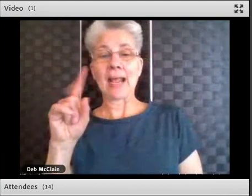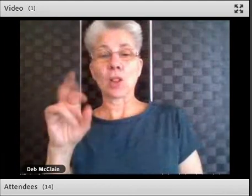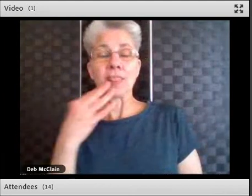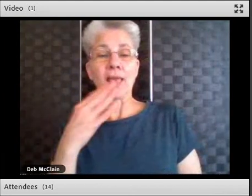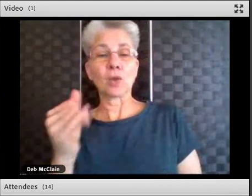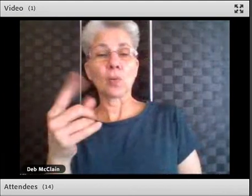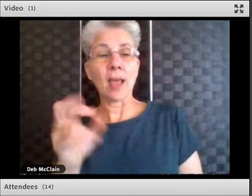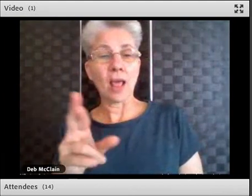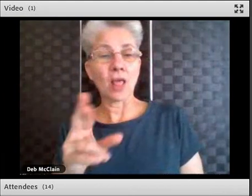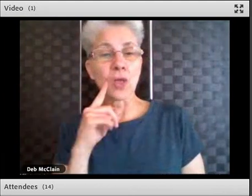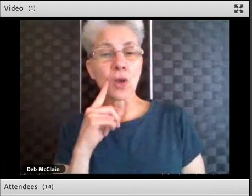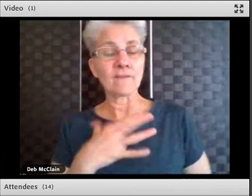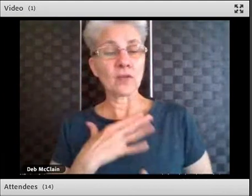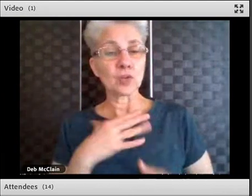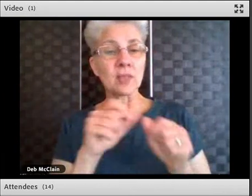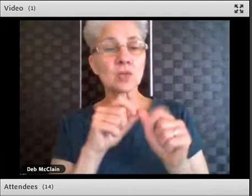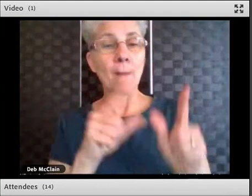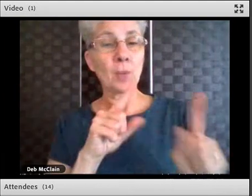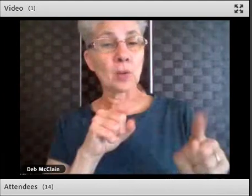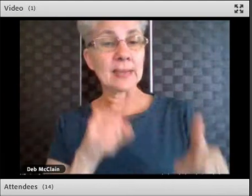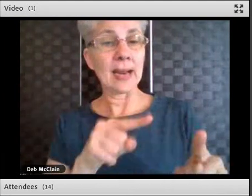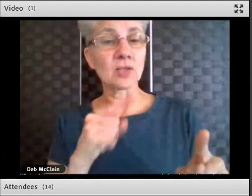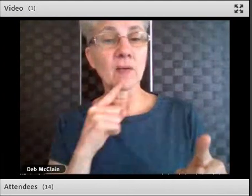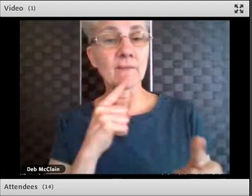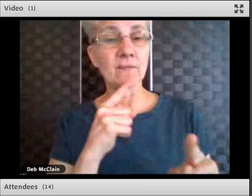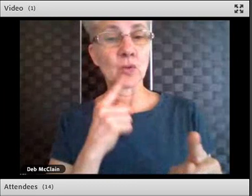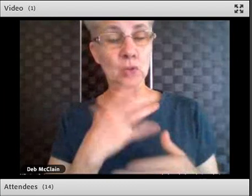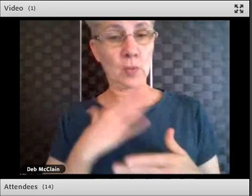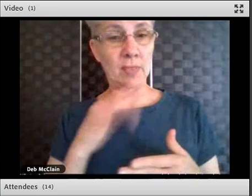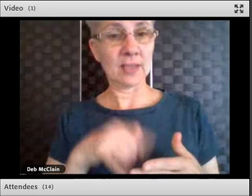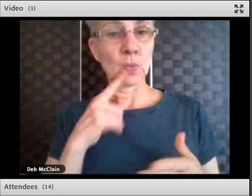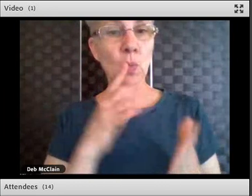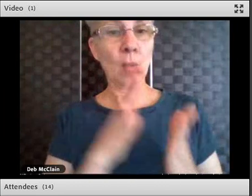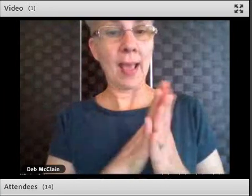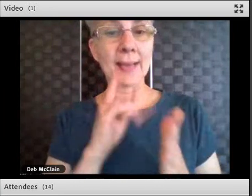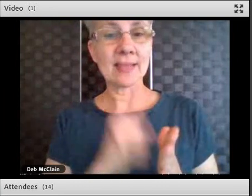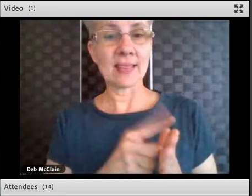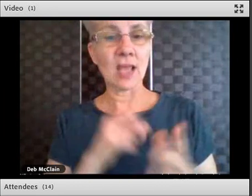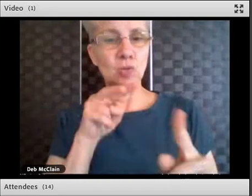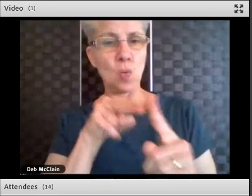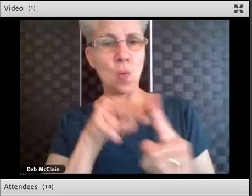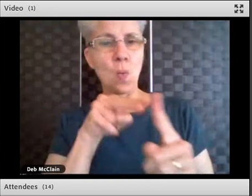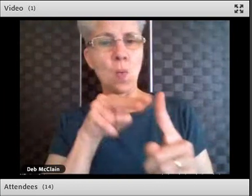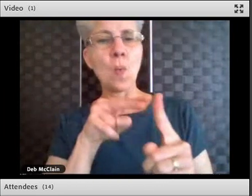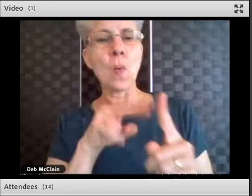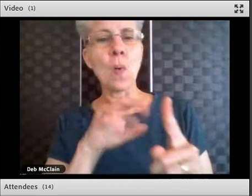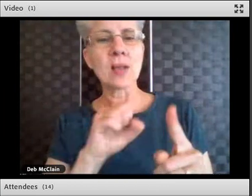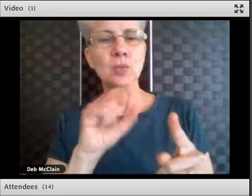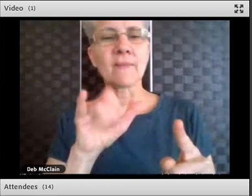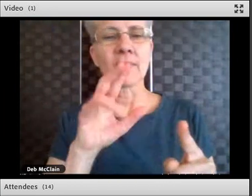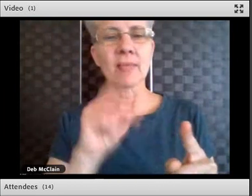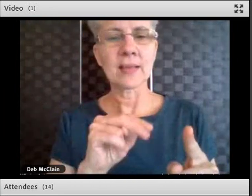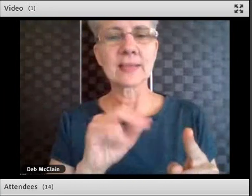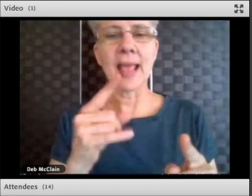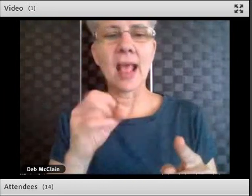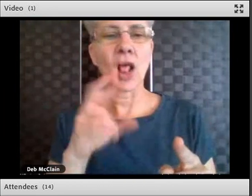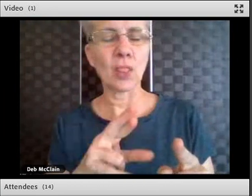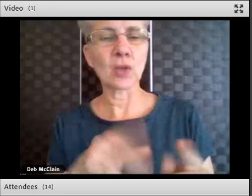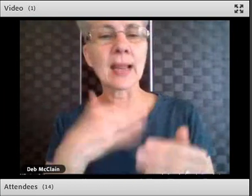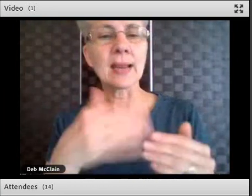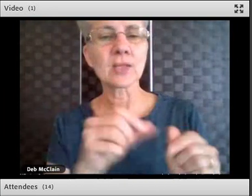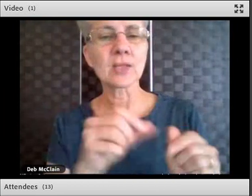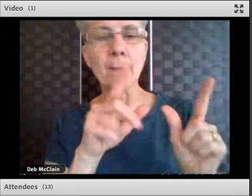an informative webinar. Attendees, if you enjoyed this webinar, we ask that you join us on August 29th for Heather's